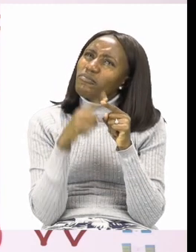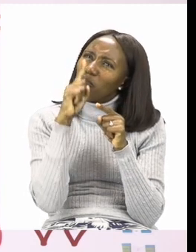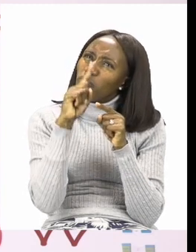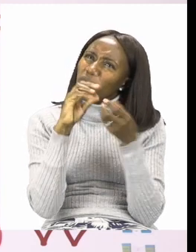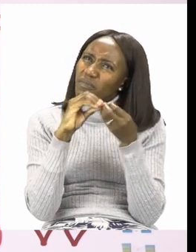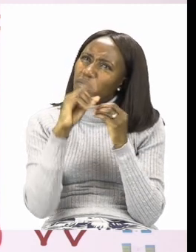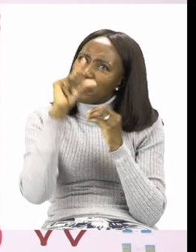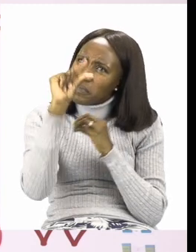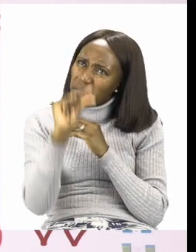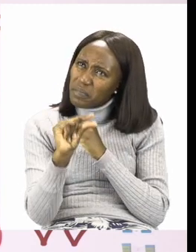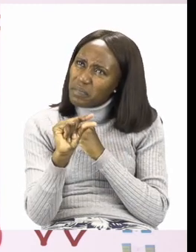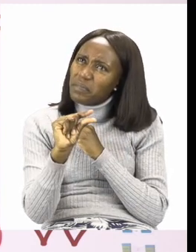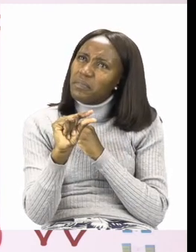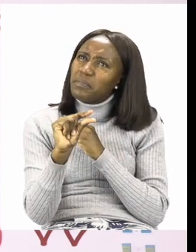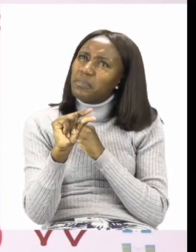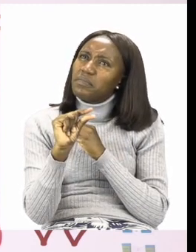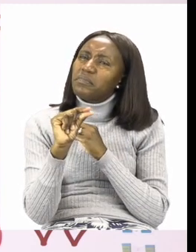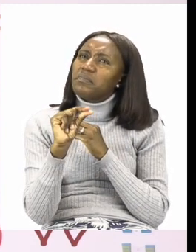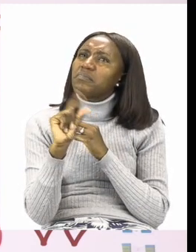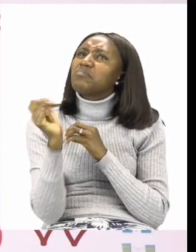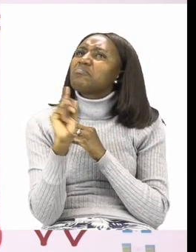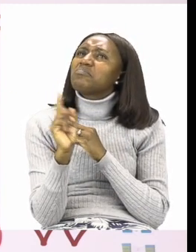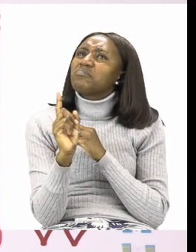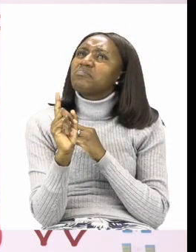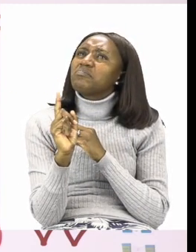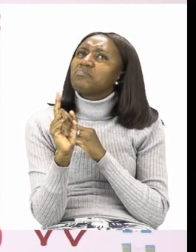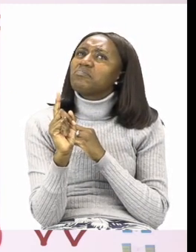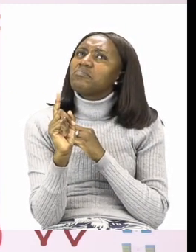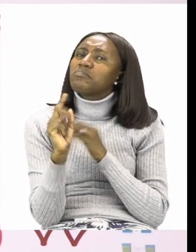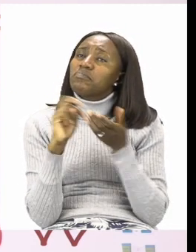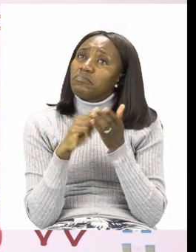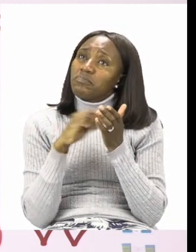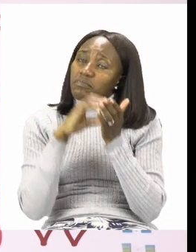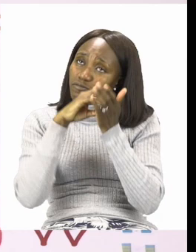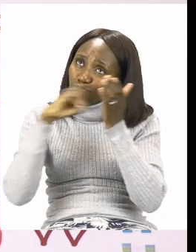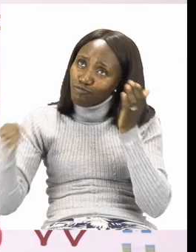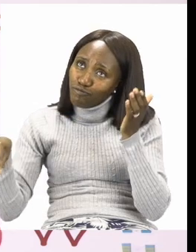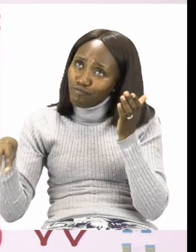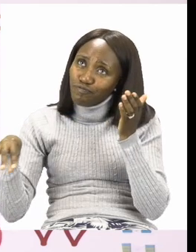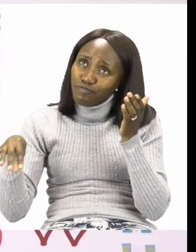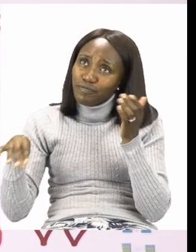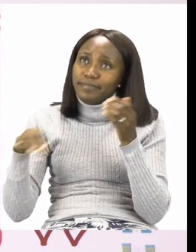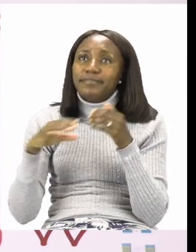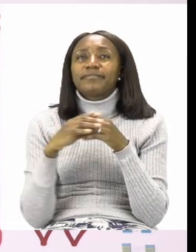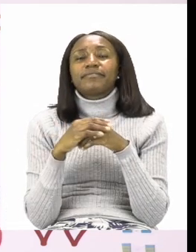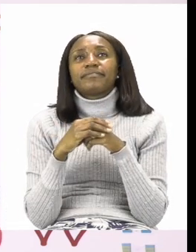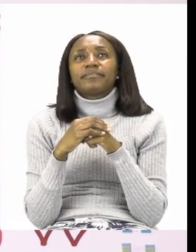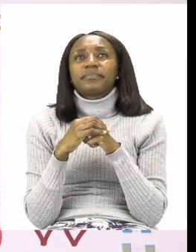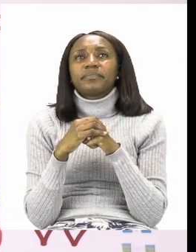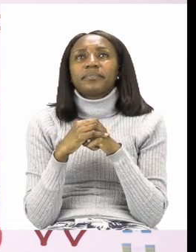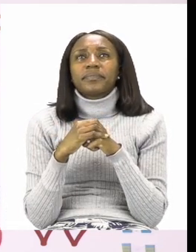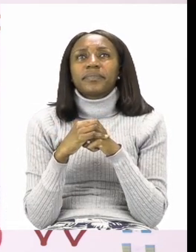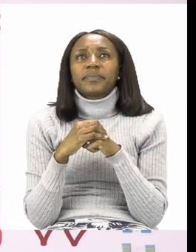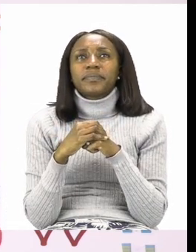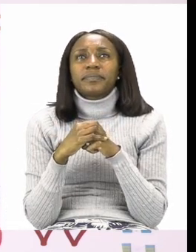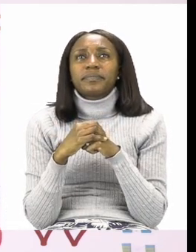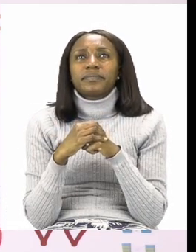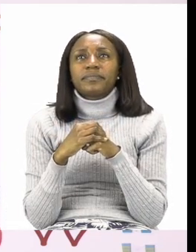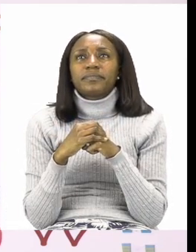than? Like I said earlier, it means we are going to subtract